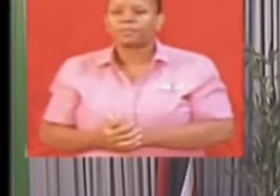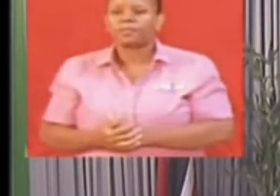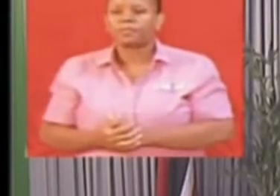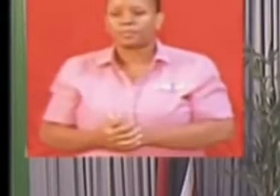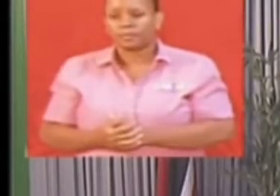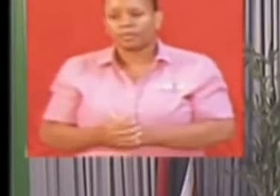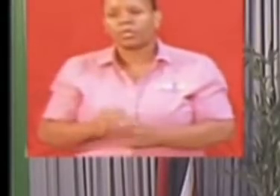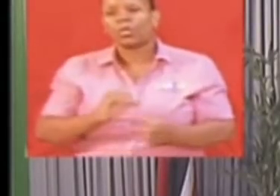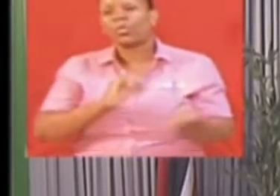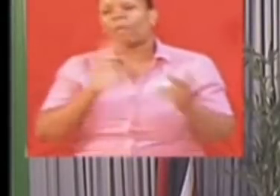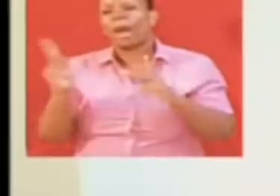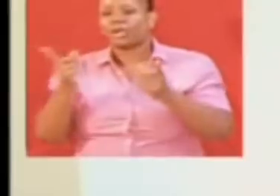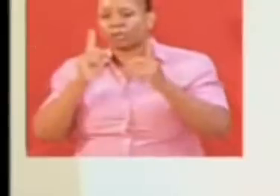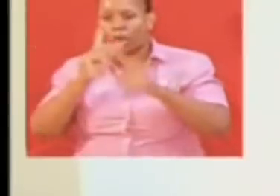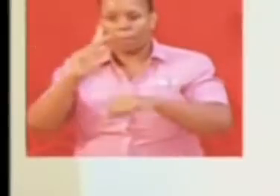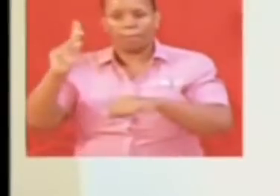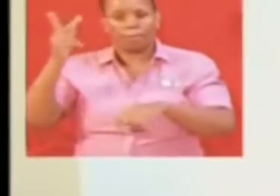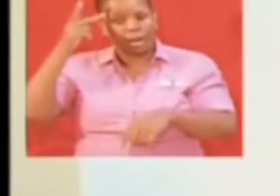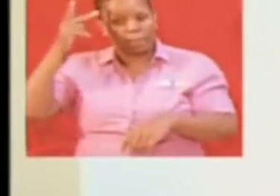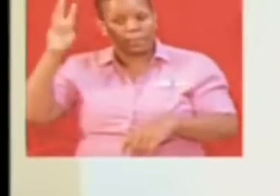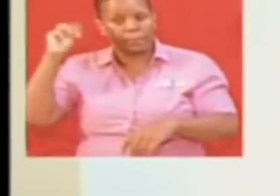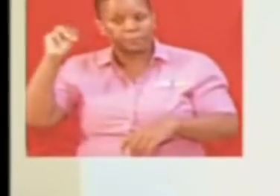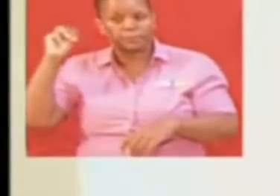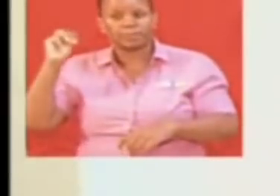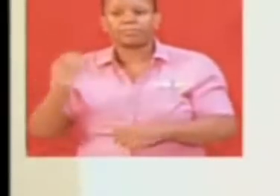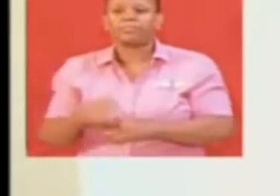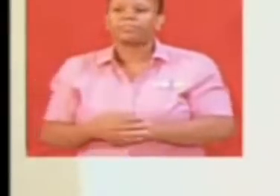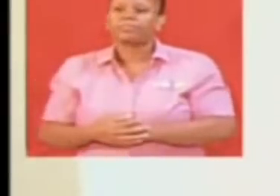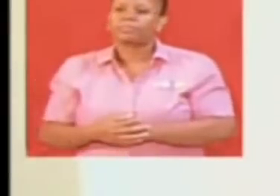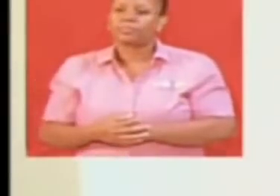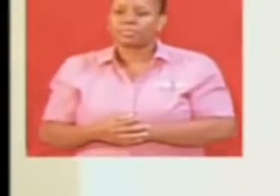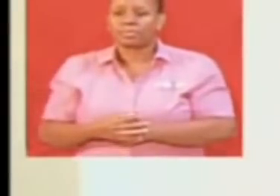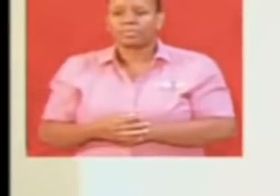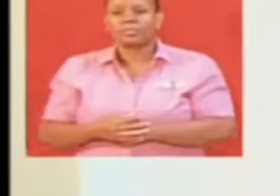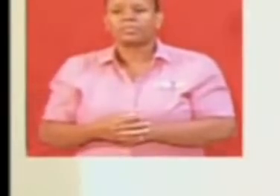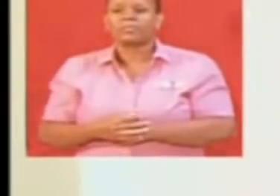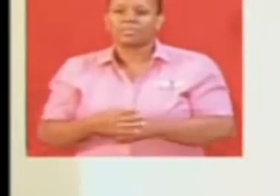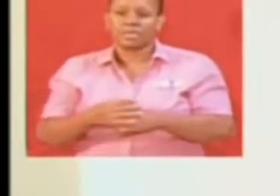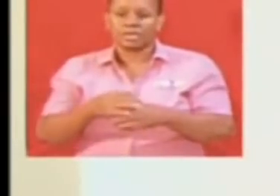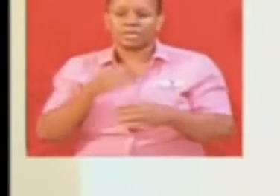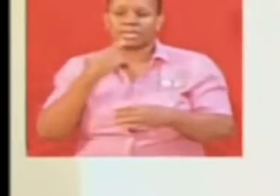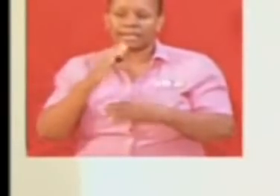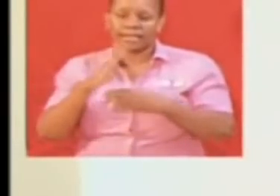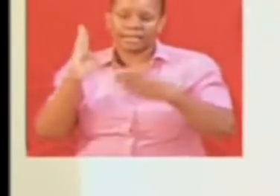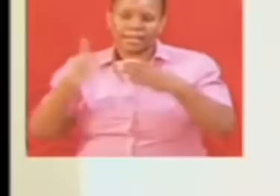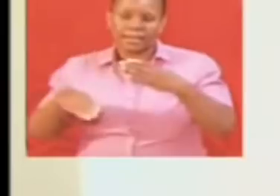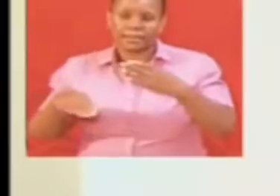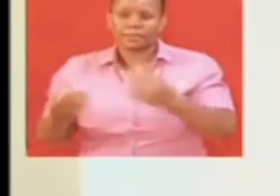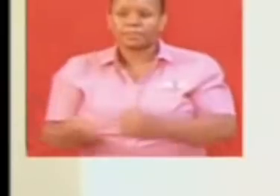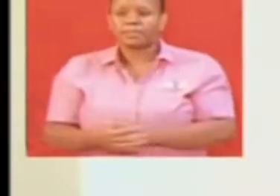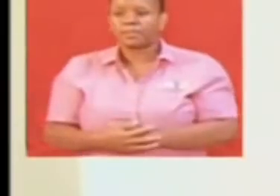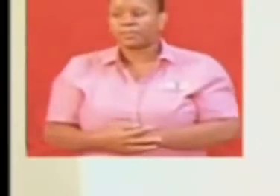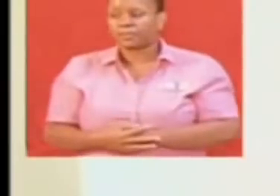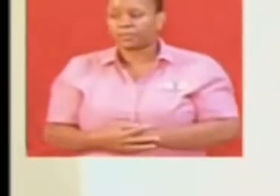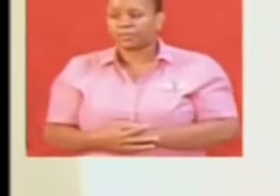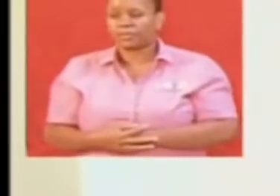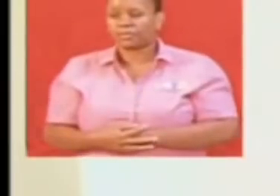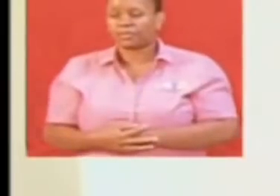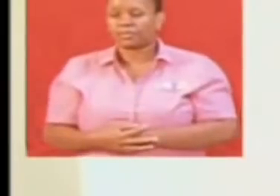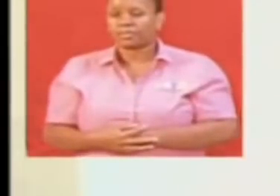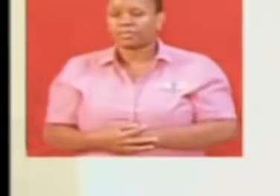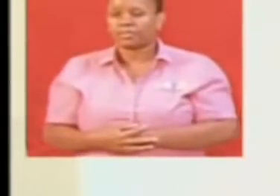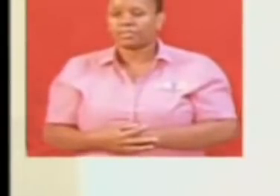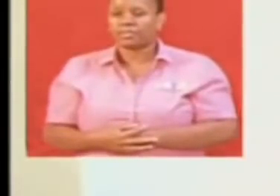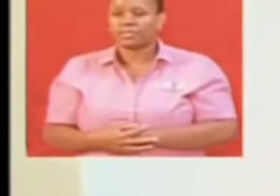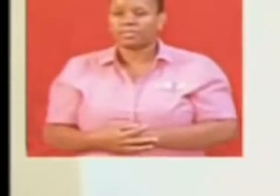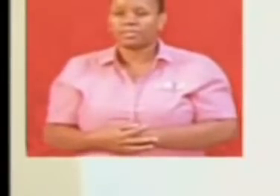closing statement. Thank you very much all participants, particularly our medical